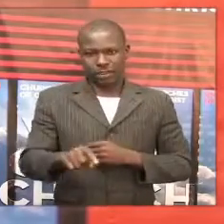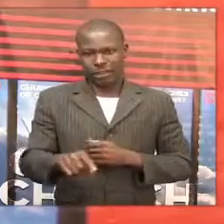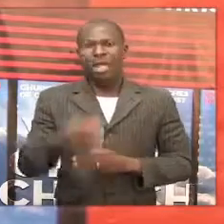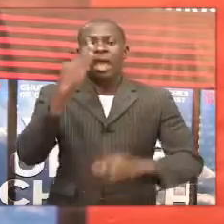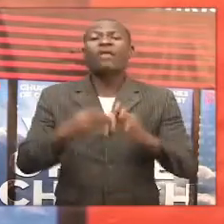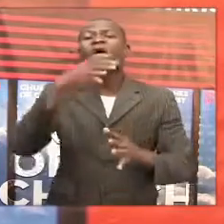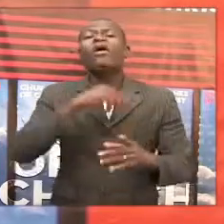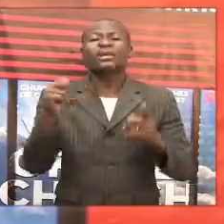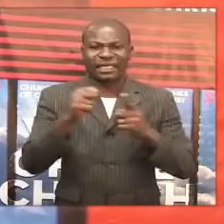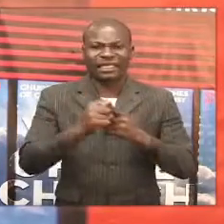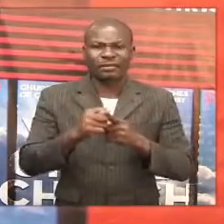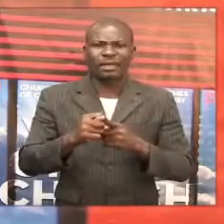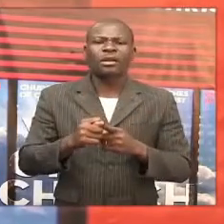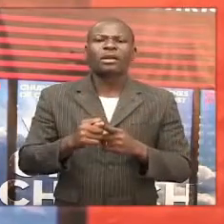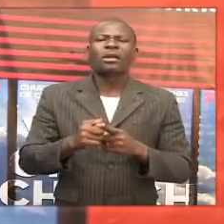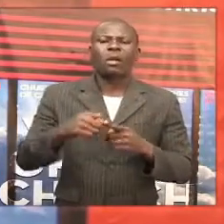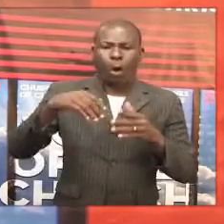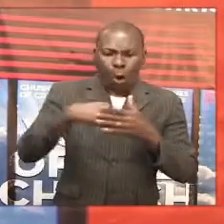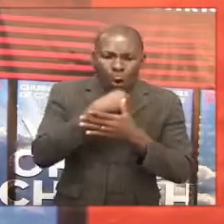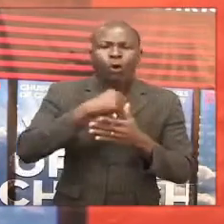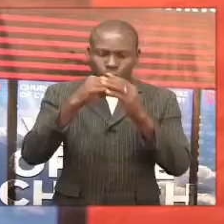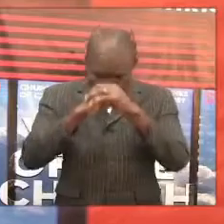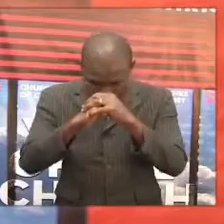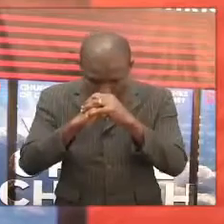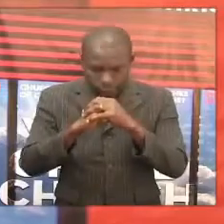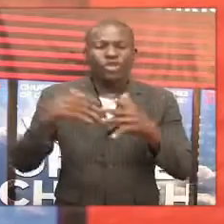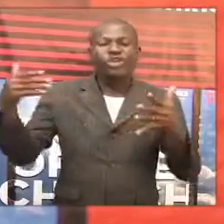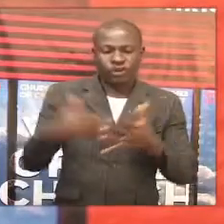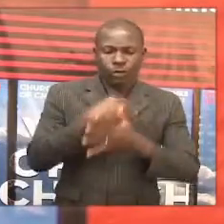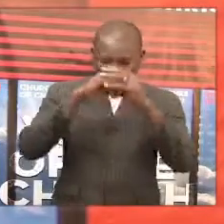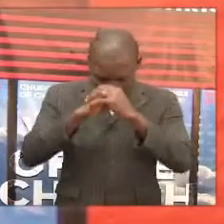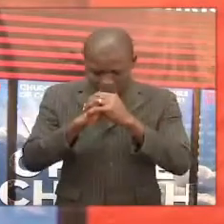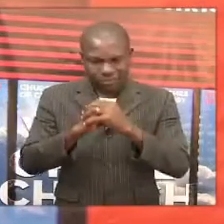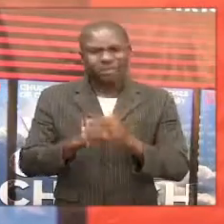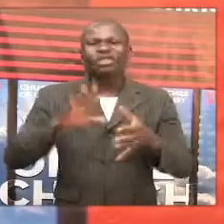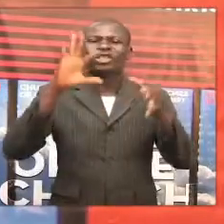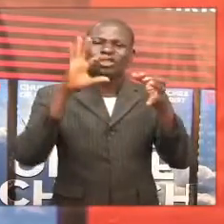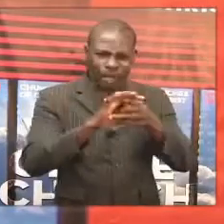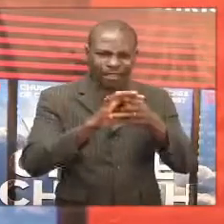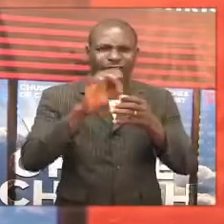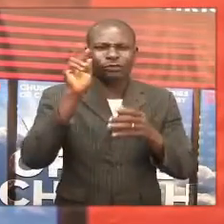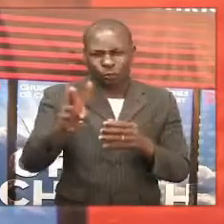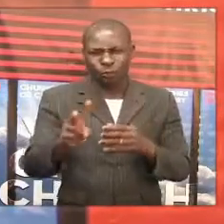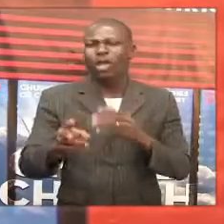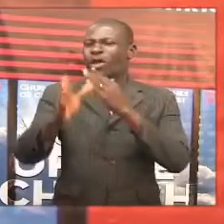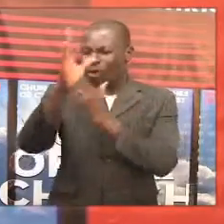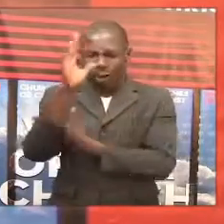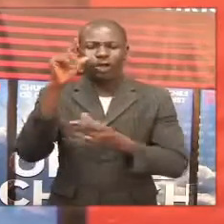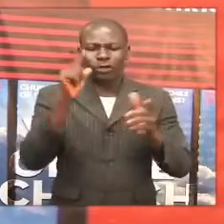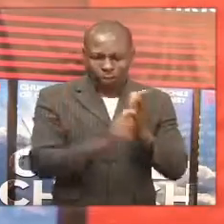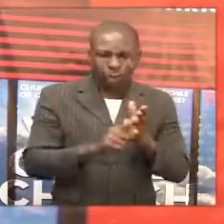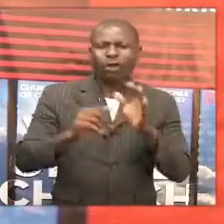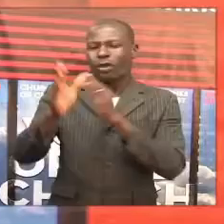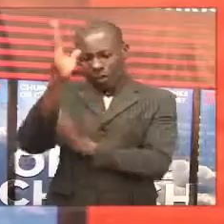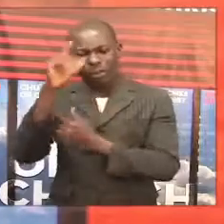ye wo osom dada ene osom foforo ene se okamienu no ebom ene nyame mra ne nyame mra